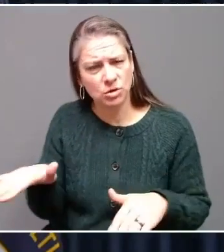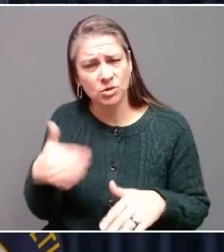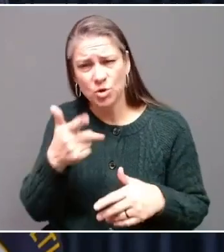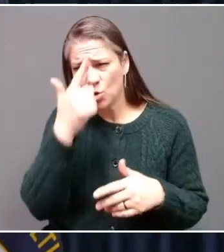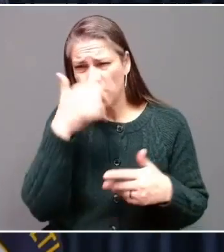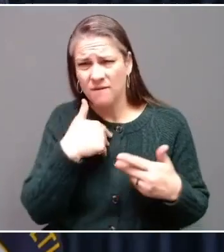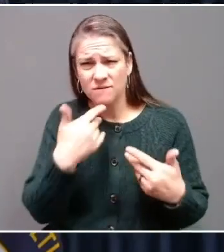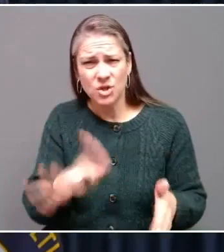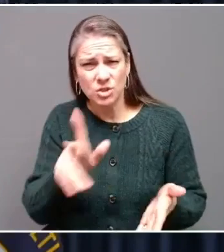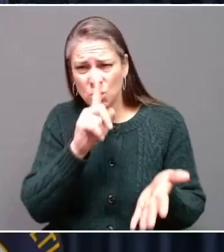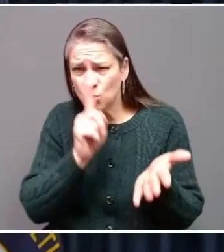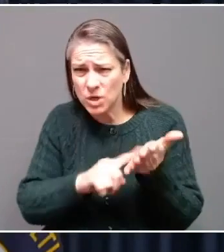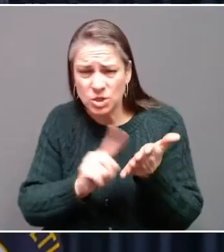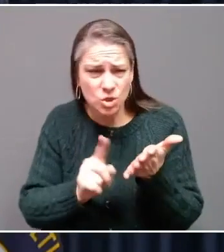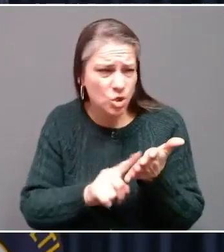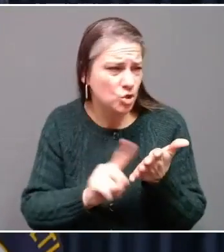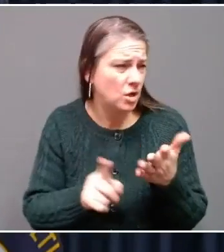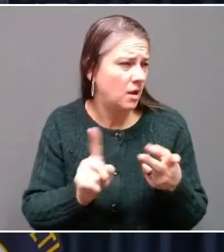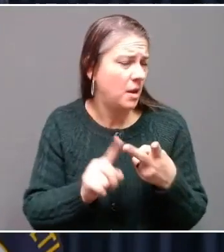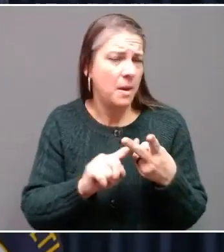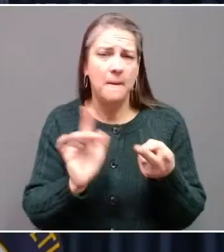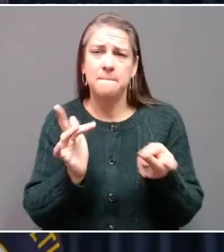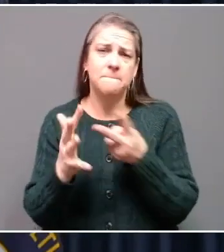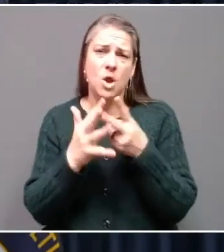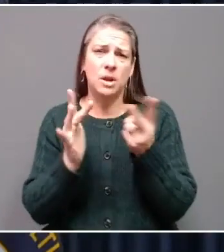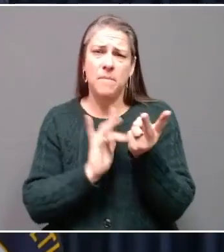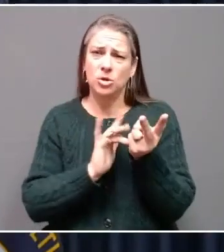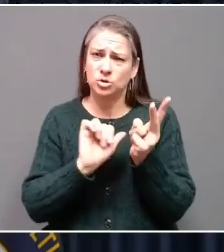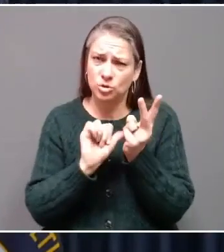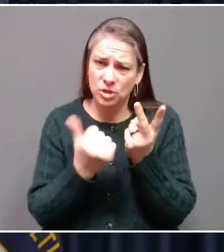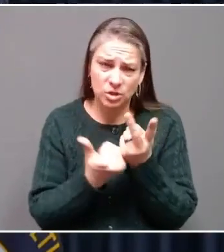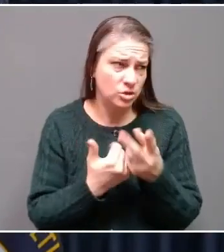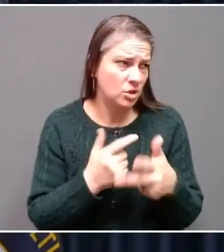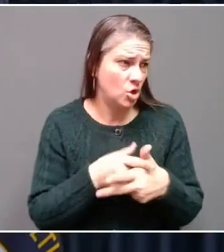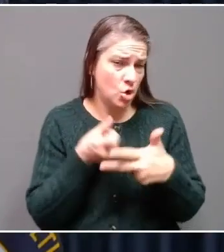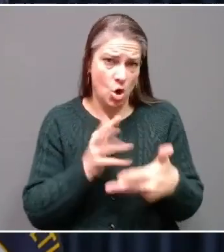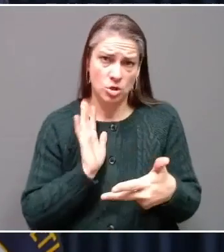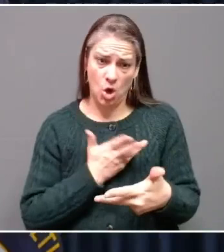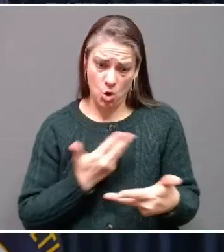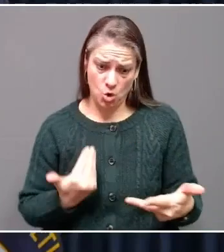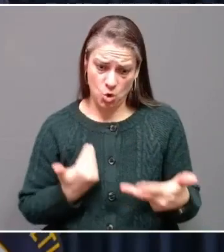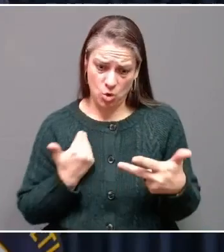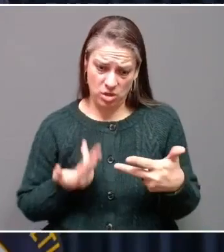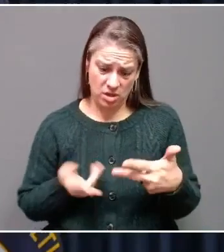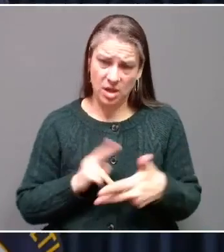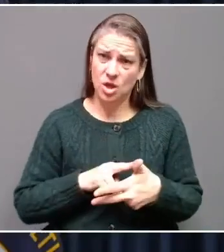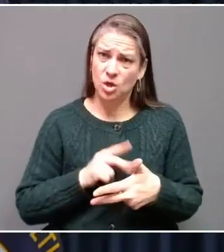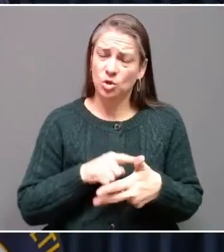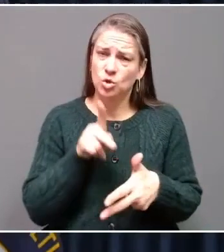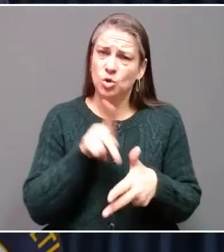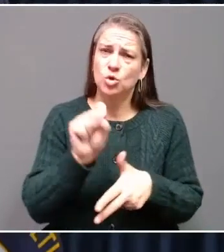American Medical Association and the rest that bills like this cause increased suicide in our youth. We should not be passing any